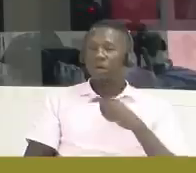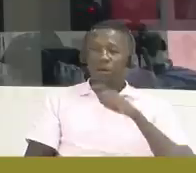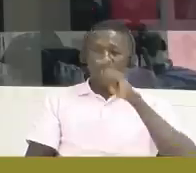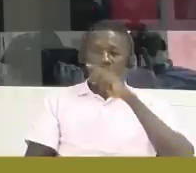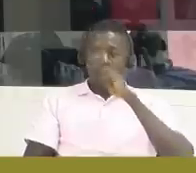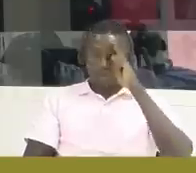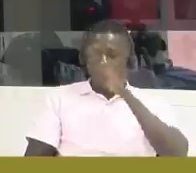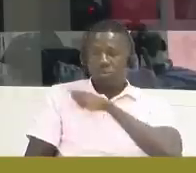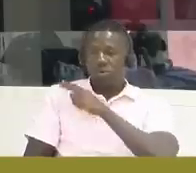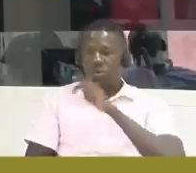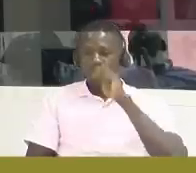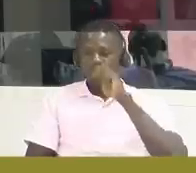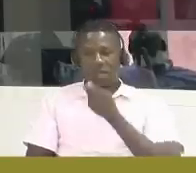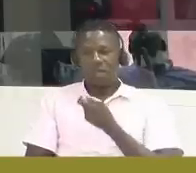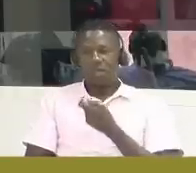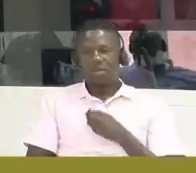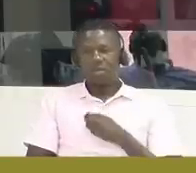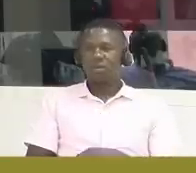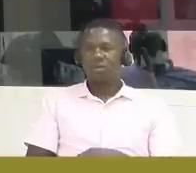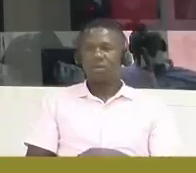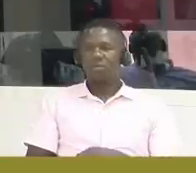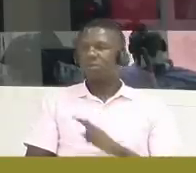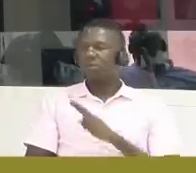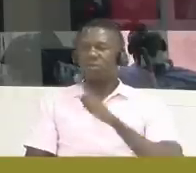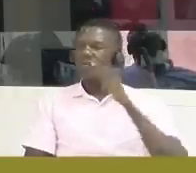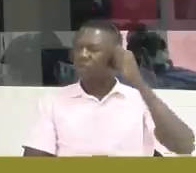I couldn't remember, but